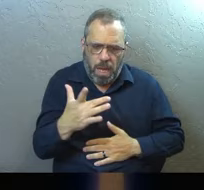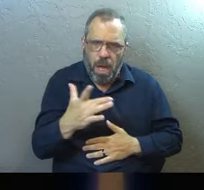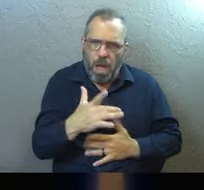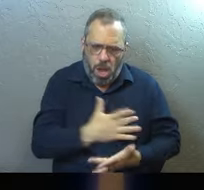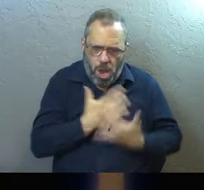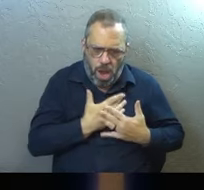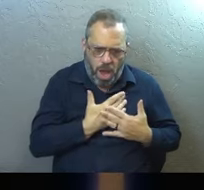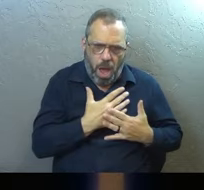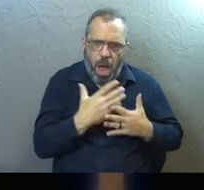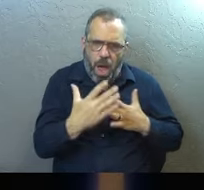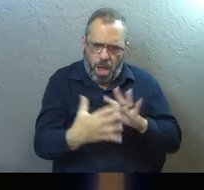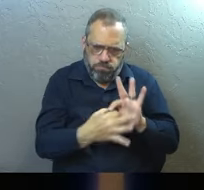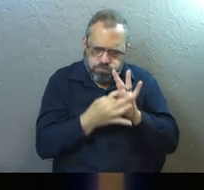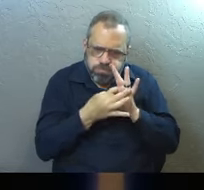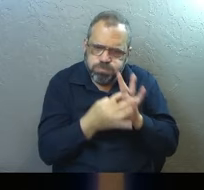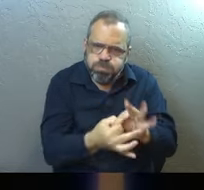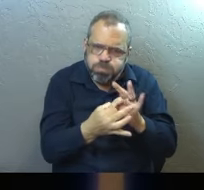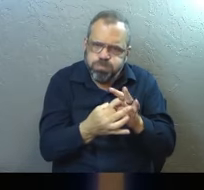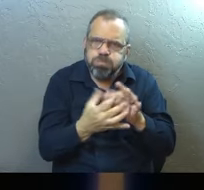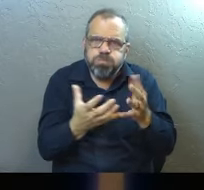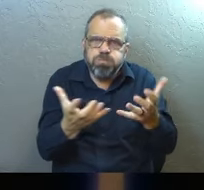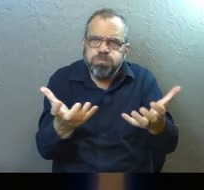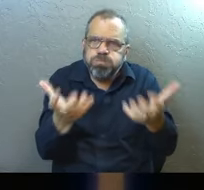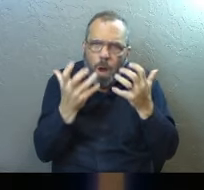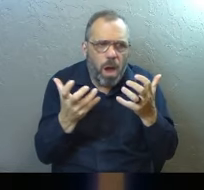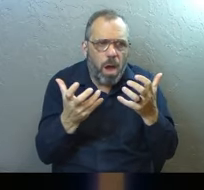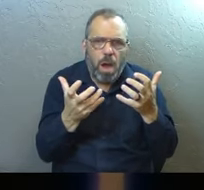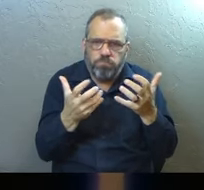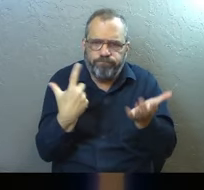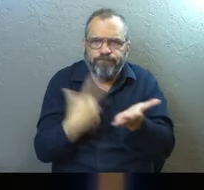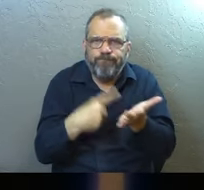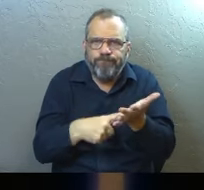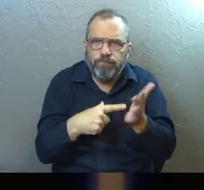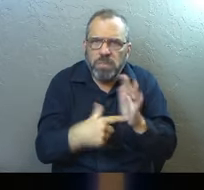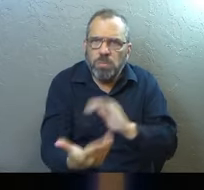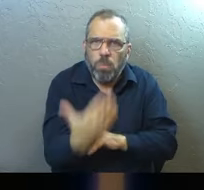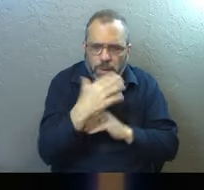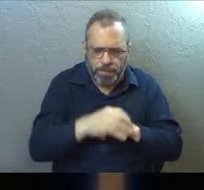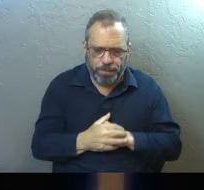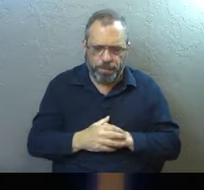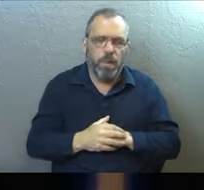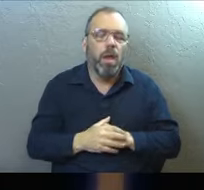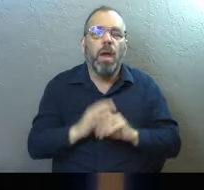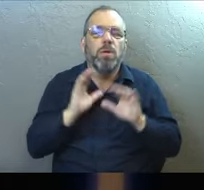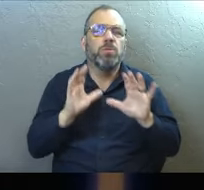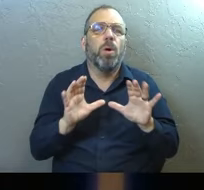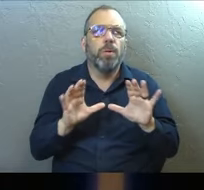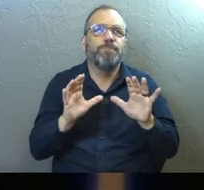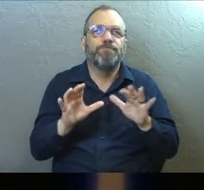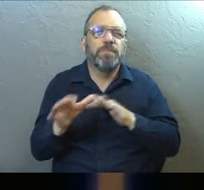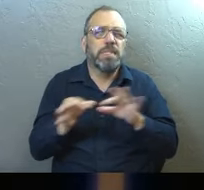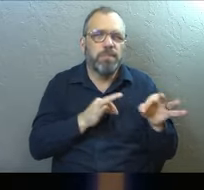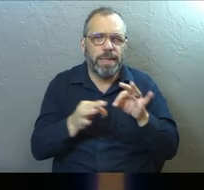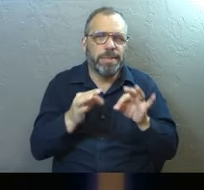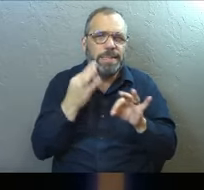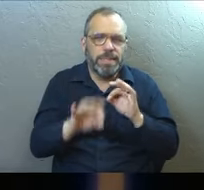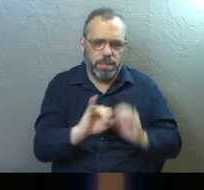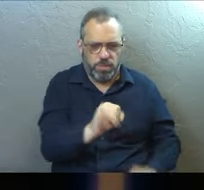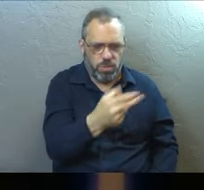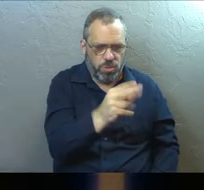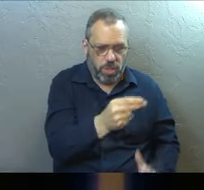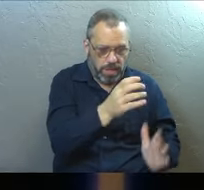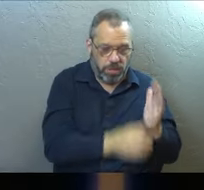near and to have the kind of relationship that we are gonna talk about this morning. So I think to really break it down simply, I think